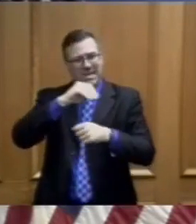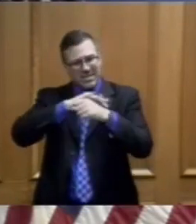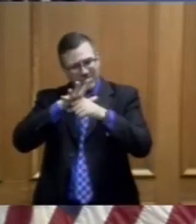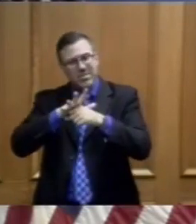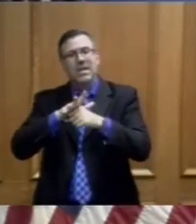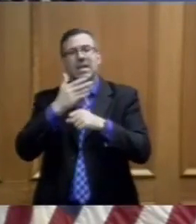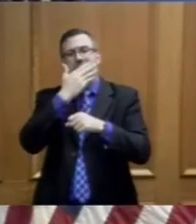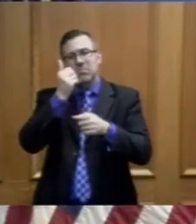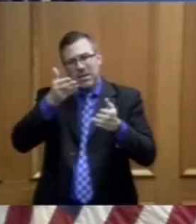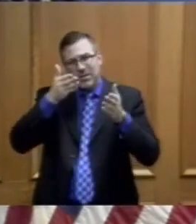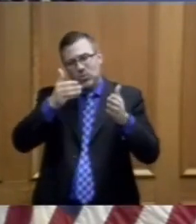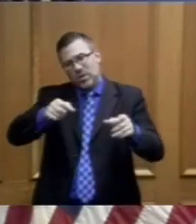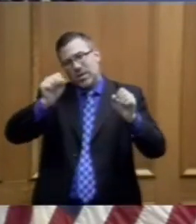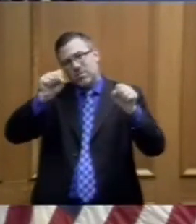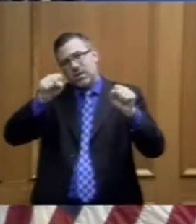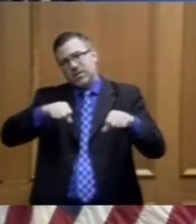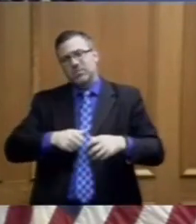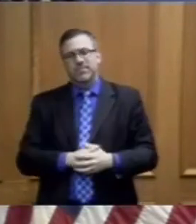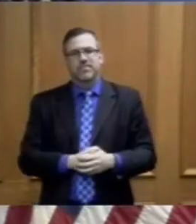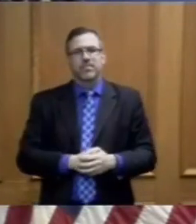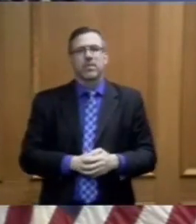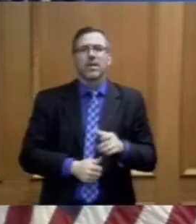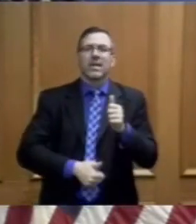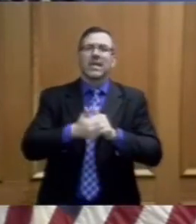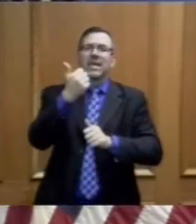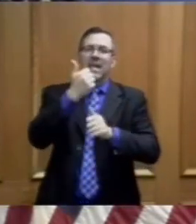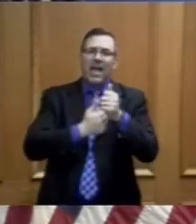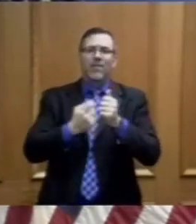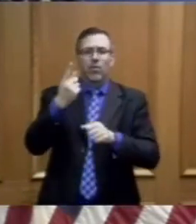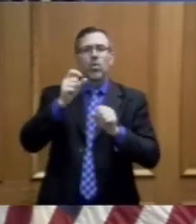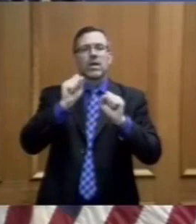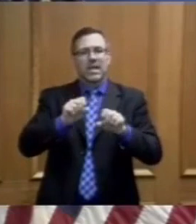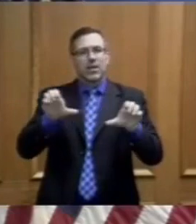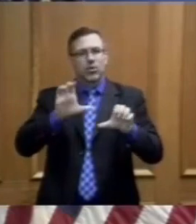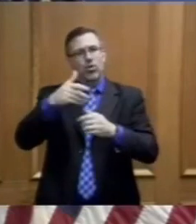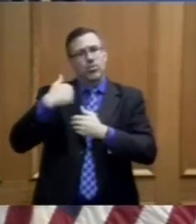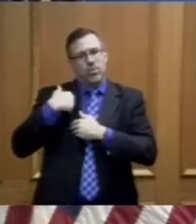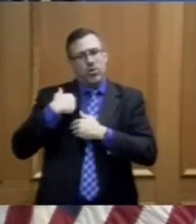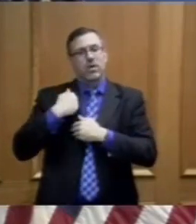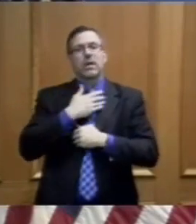can. We can each do our part to stay apart. Thank you very much.